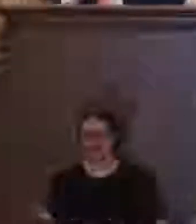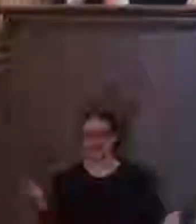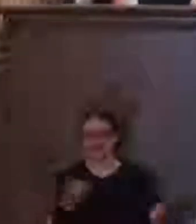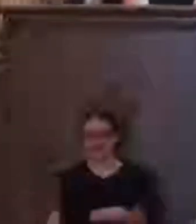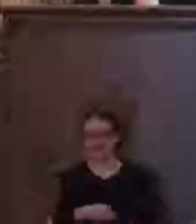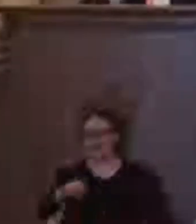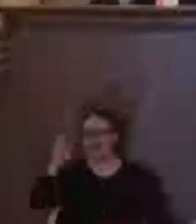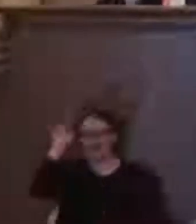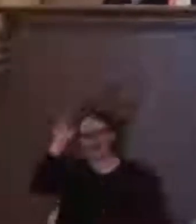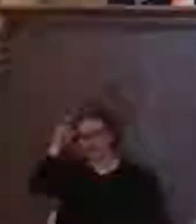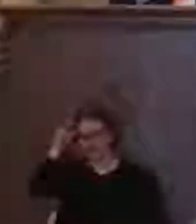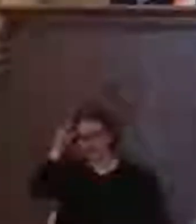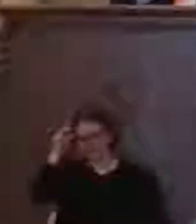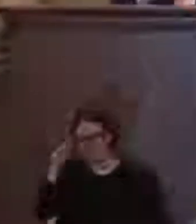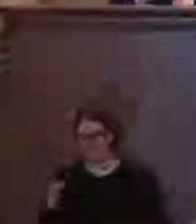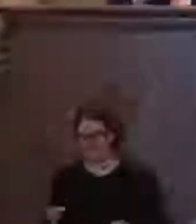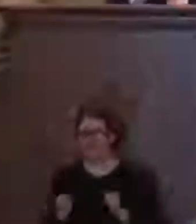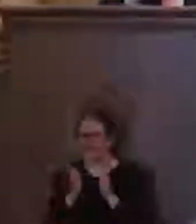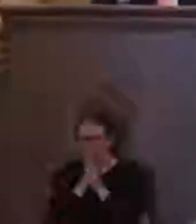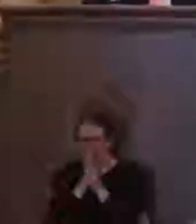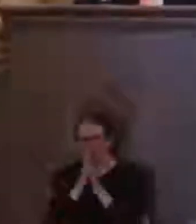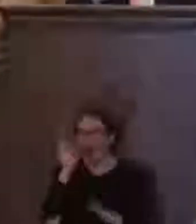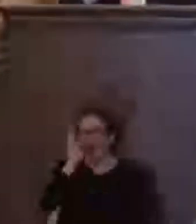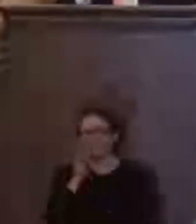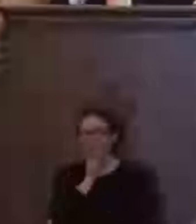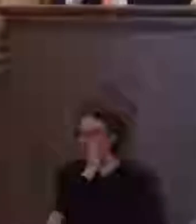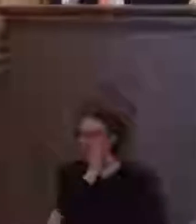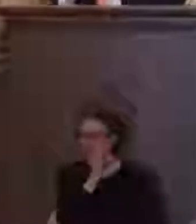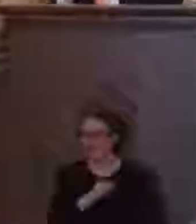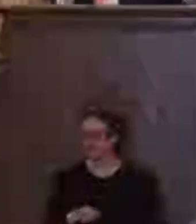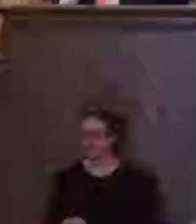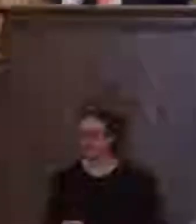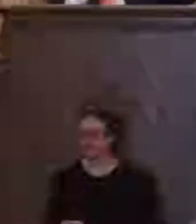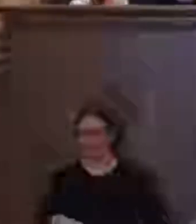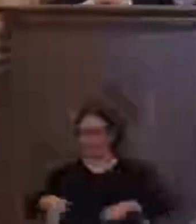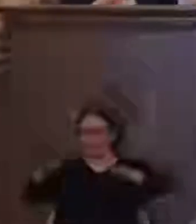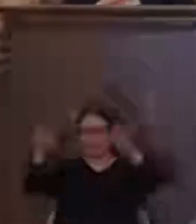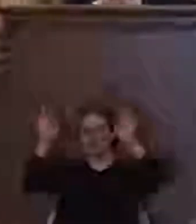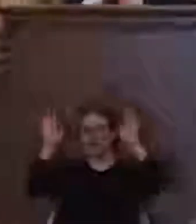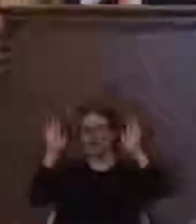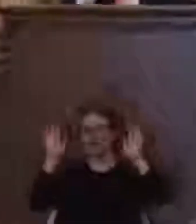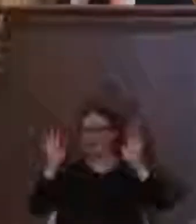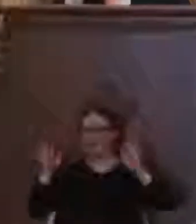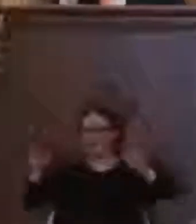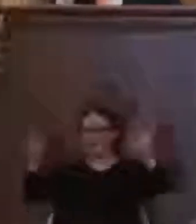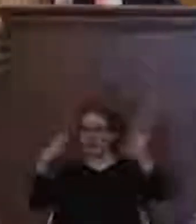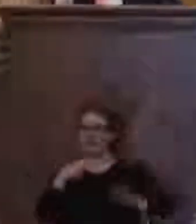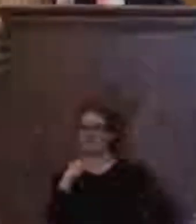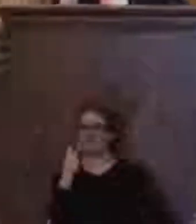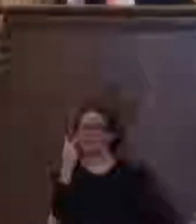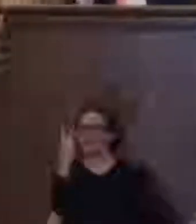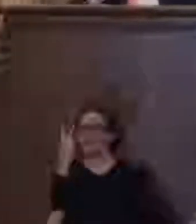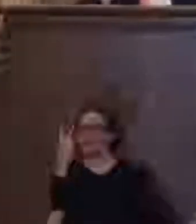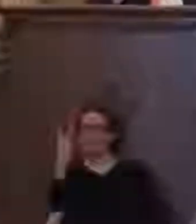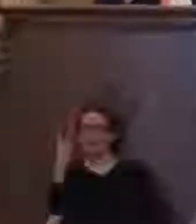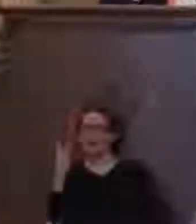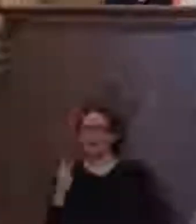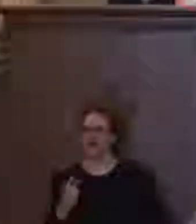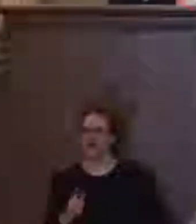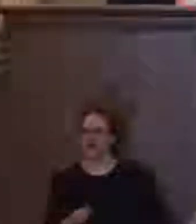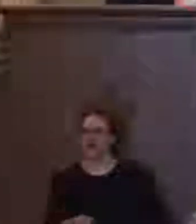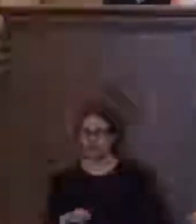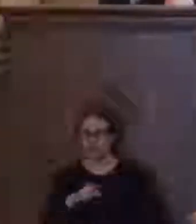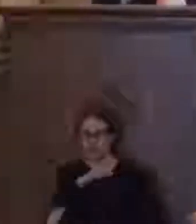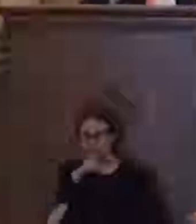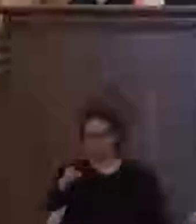the enemy. And if it takes prayer and fasting, if it takes lifting up my hands and raising my voice, if it takes me